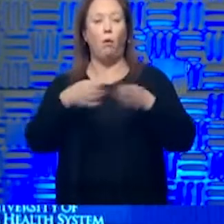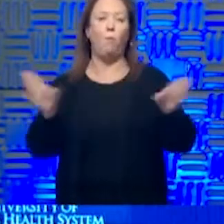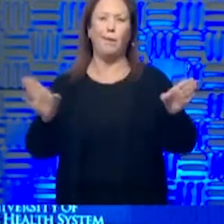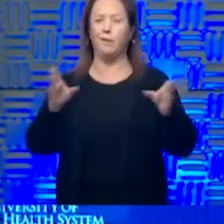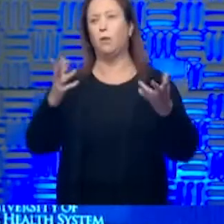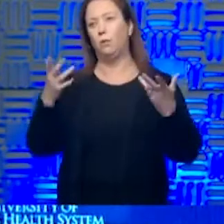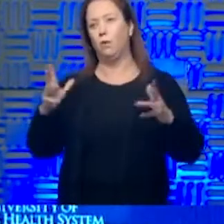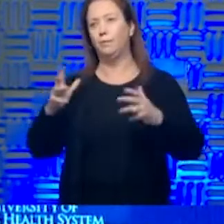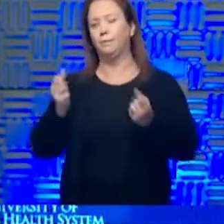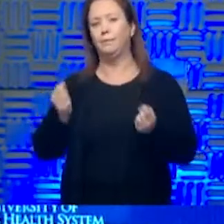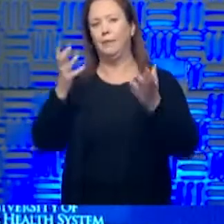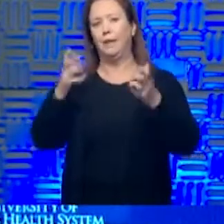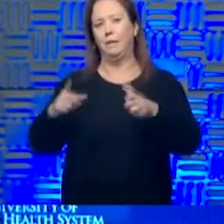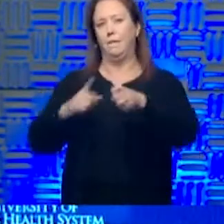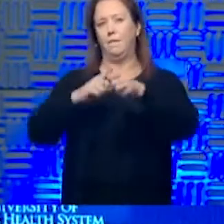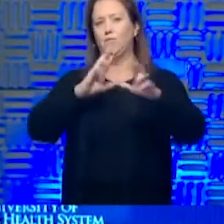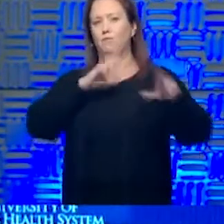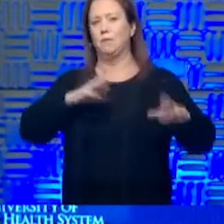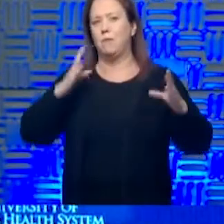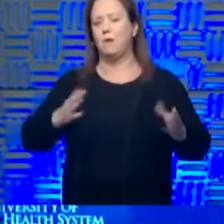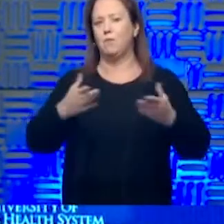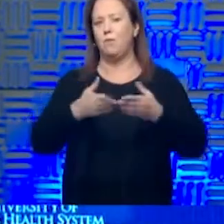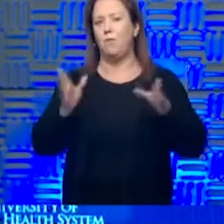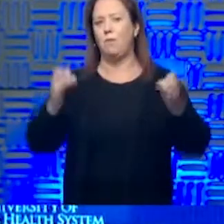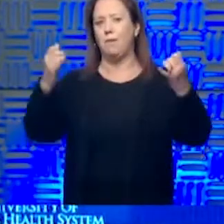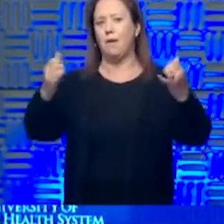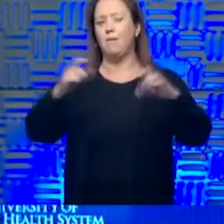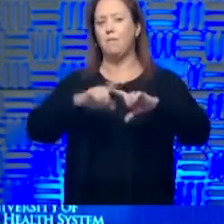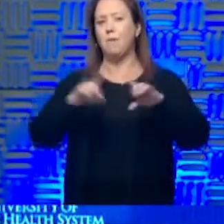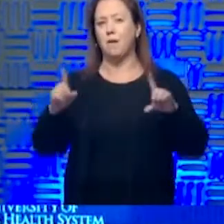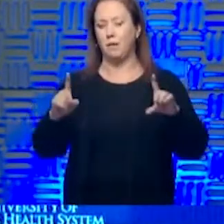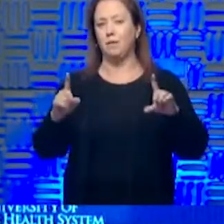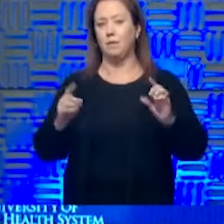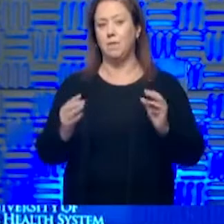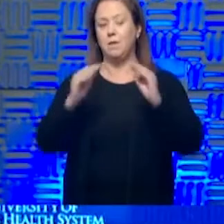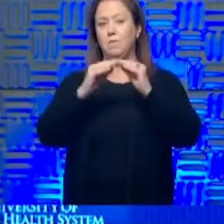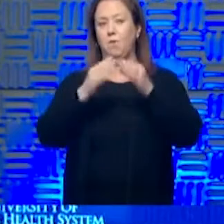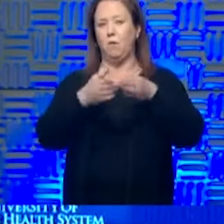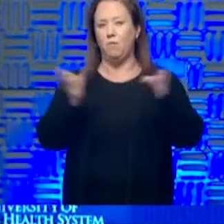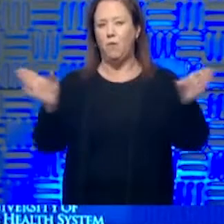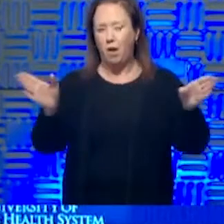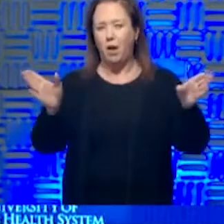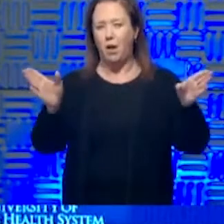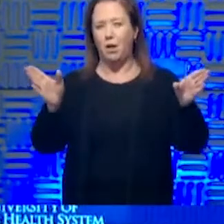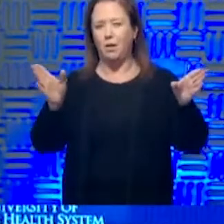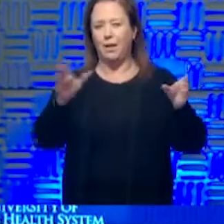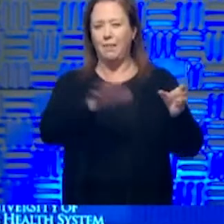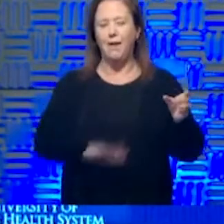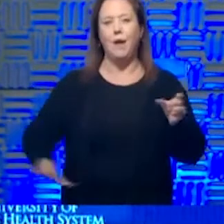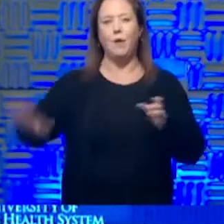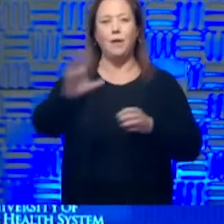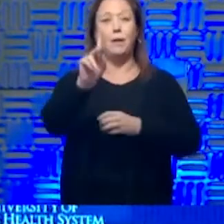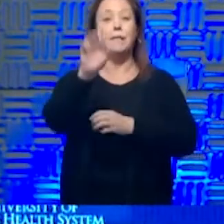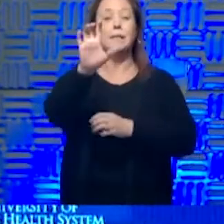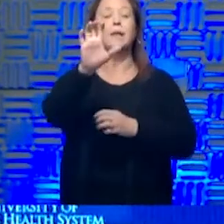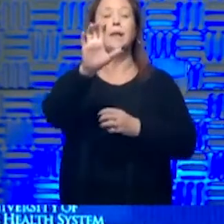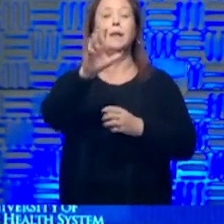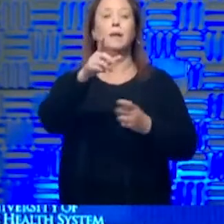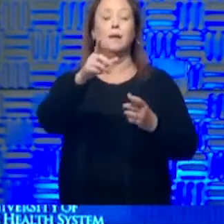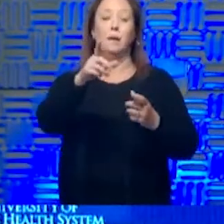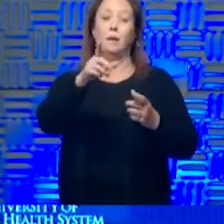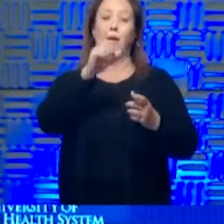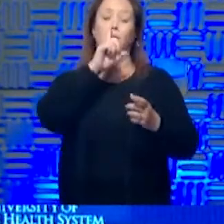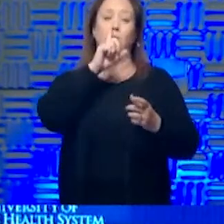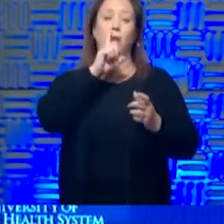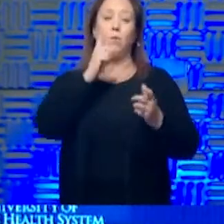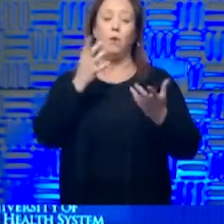already opening many of the first responders now, but we'll even be more broad around the area, because our goal is to, ultimately